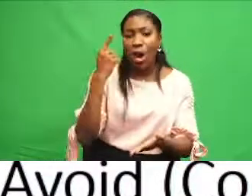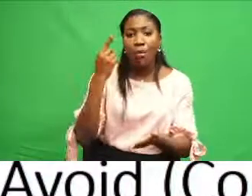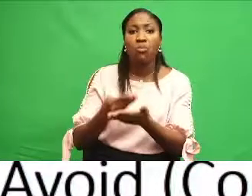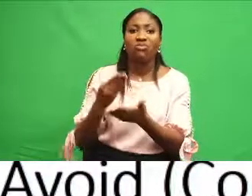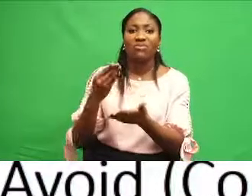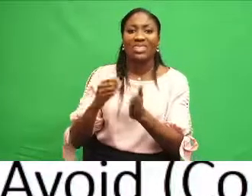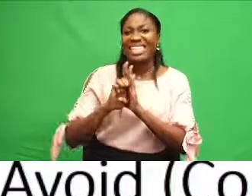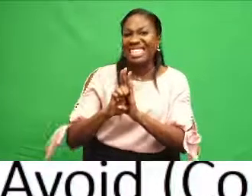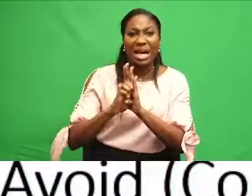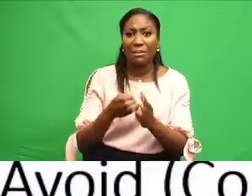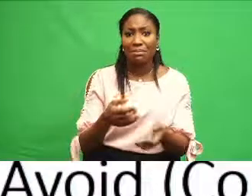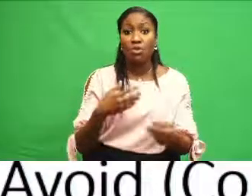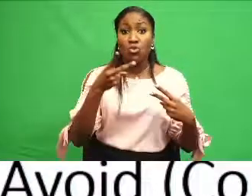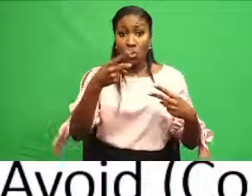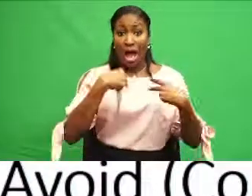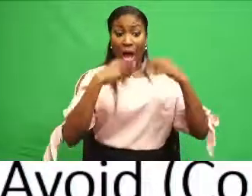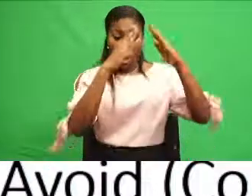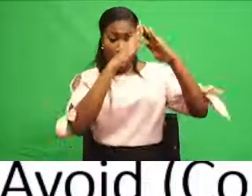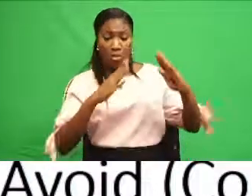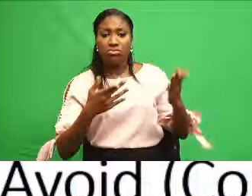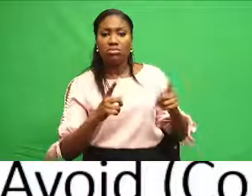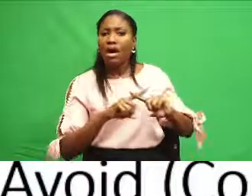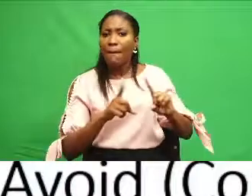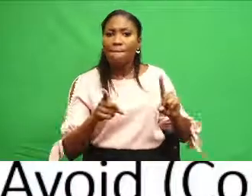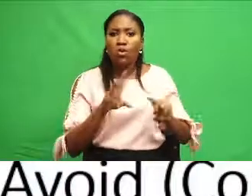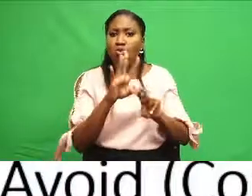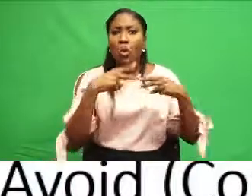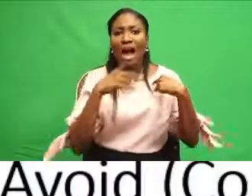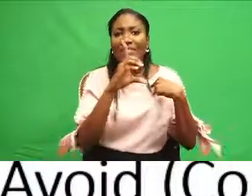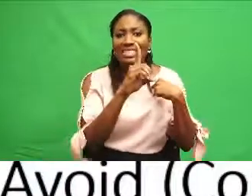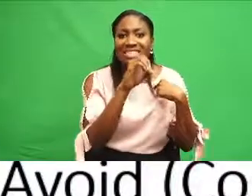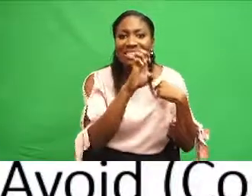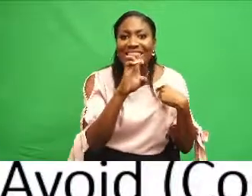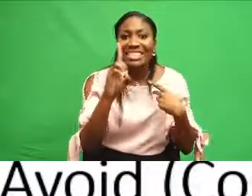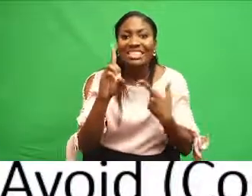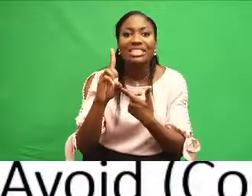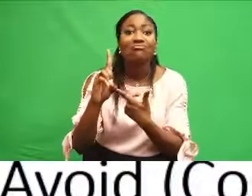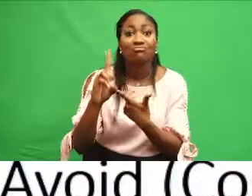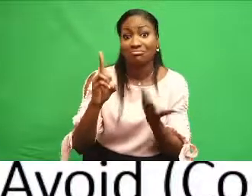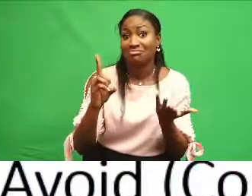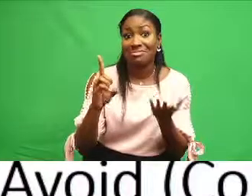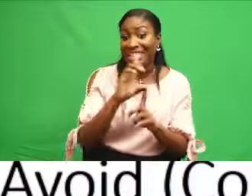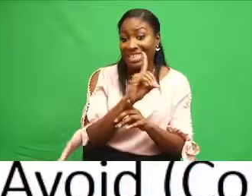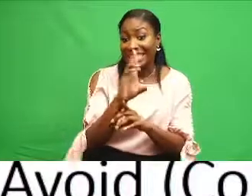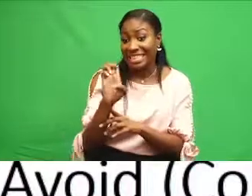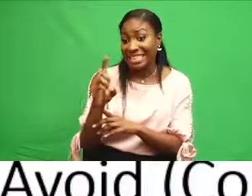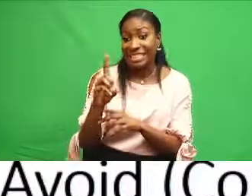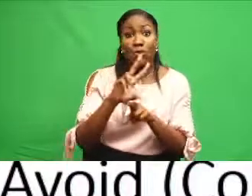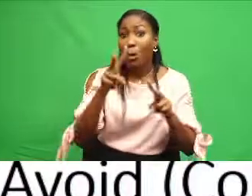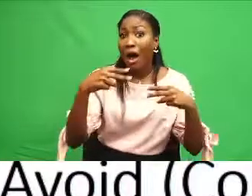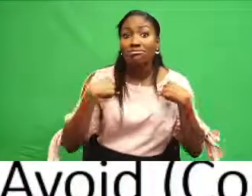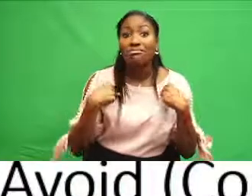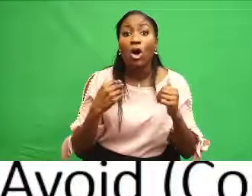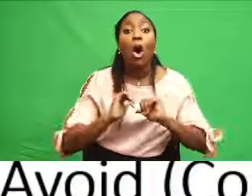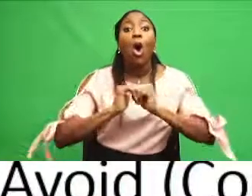if you don't have legal title, the ability to pass it on is